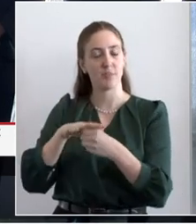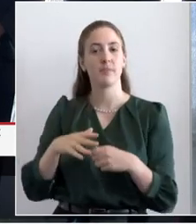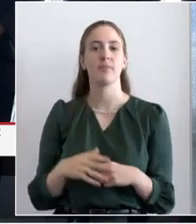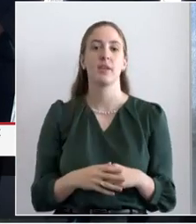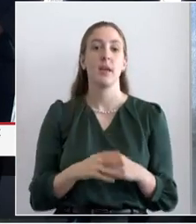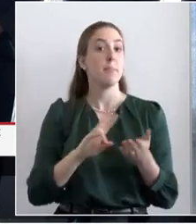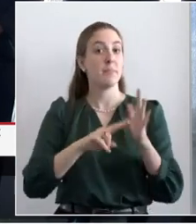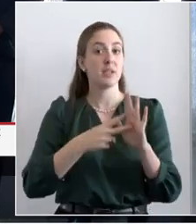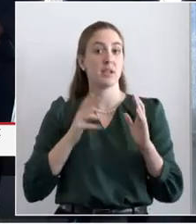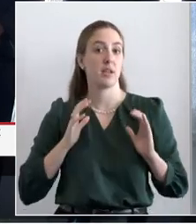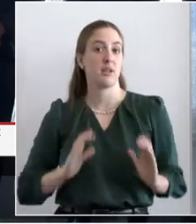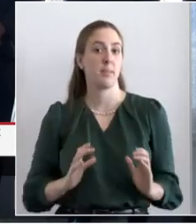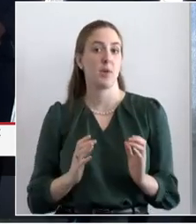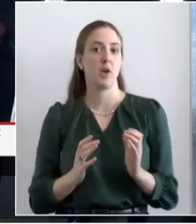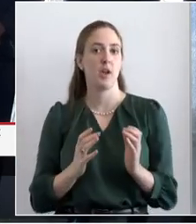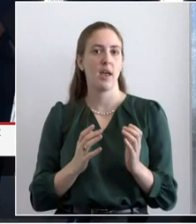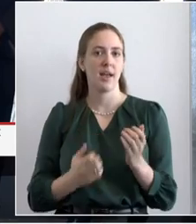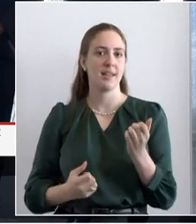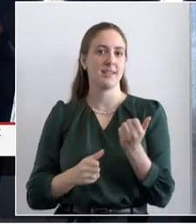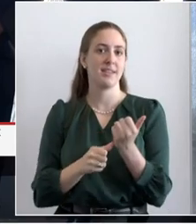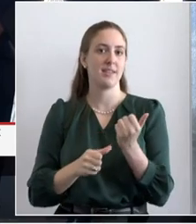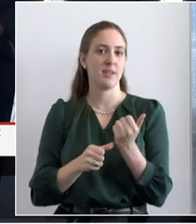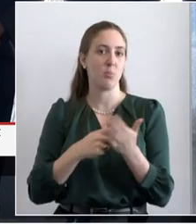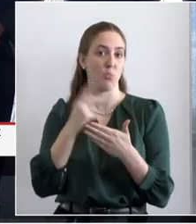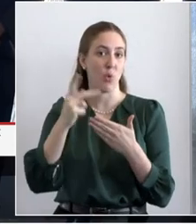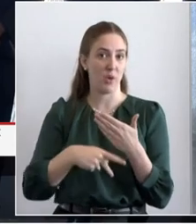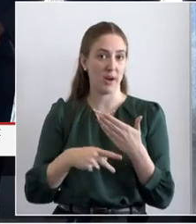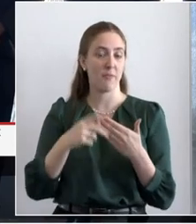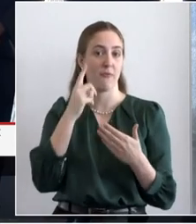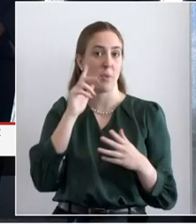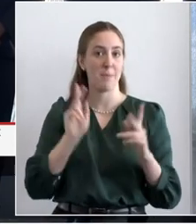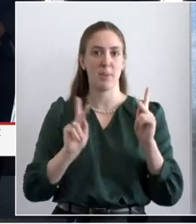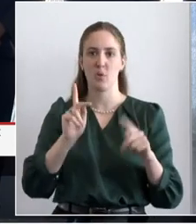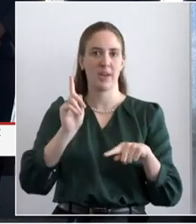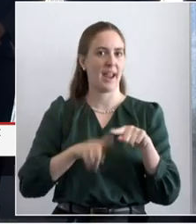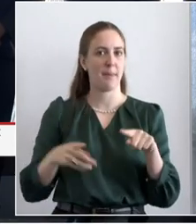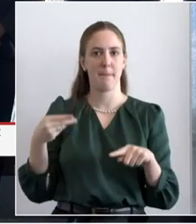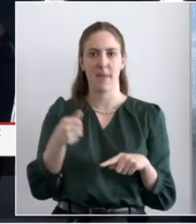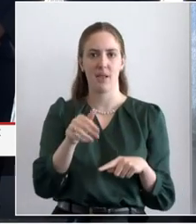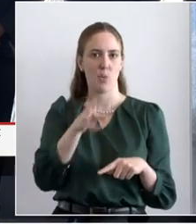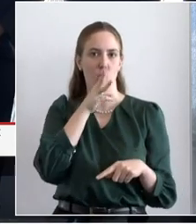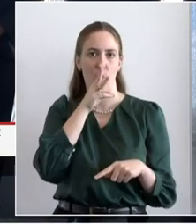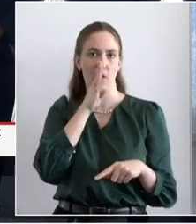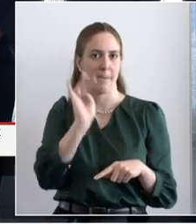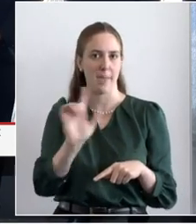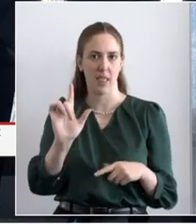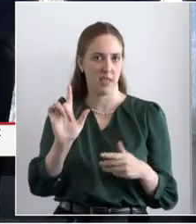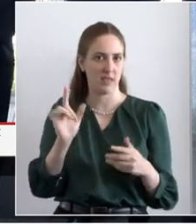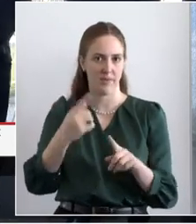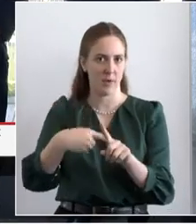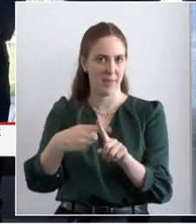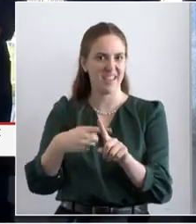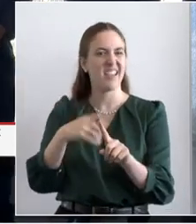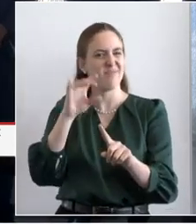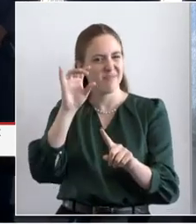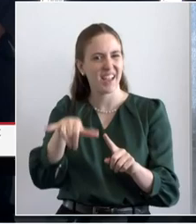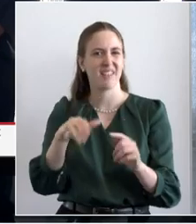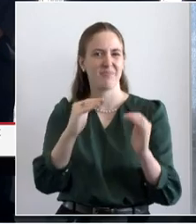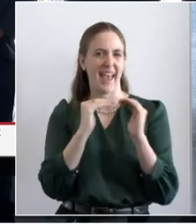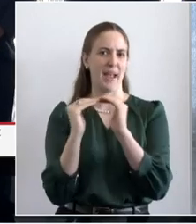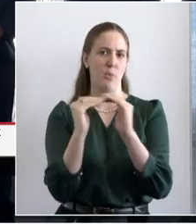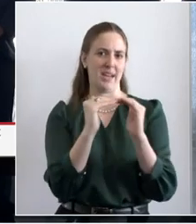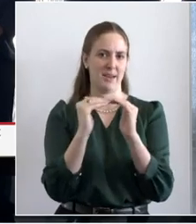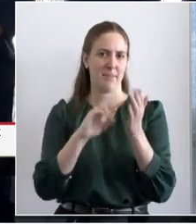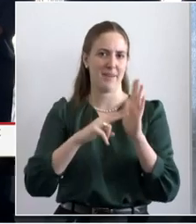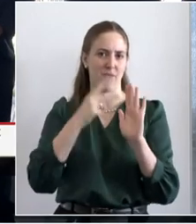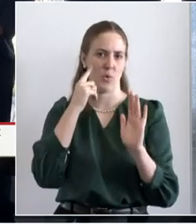programs for those that are underserved, that are not able to pay their water bills on a monthly basis. That's what equity means to us. What